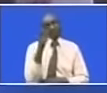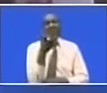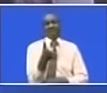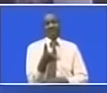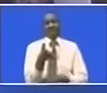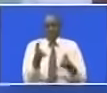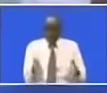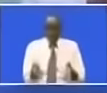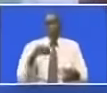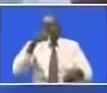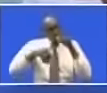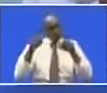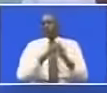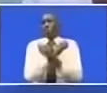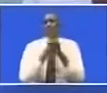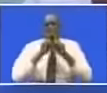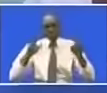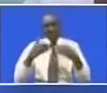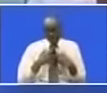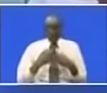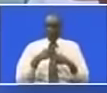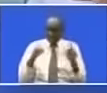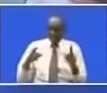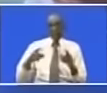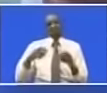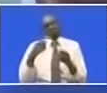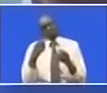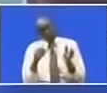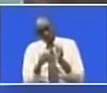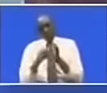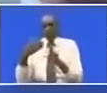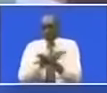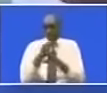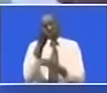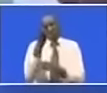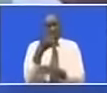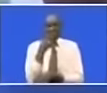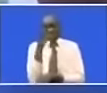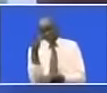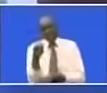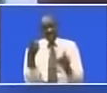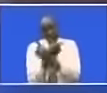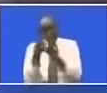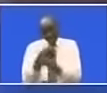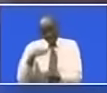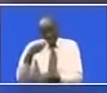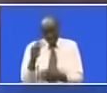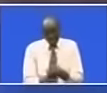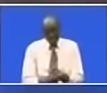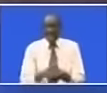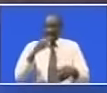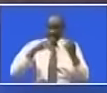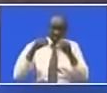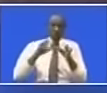vote generally went on peacefully, but sporadic violence and allegations of fraud were reported in parts of the country. The